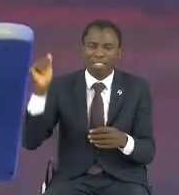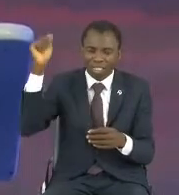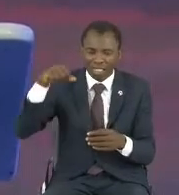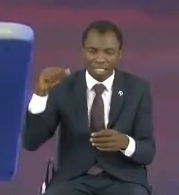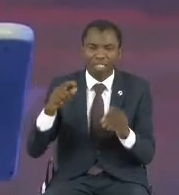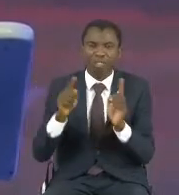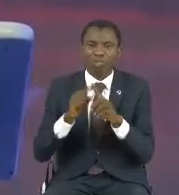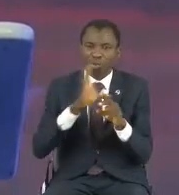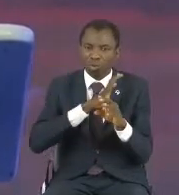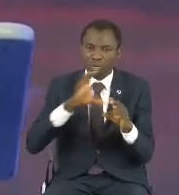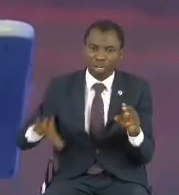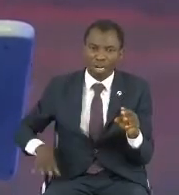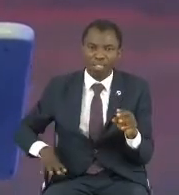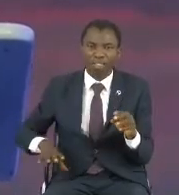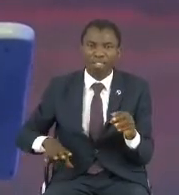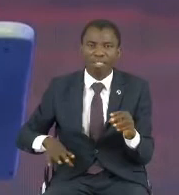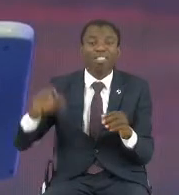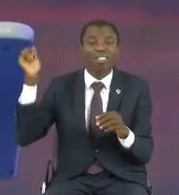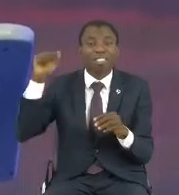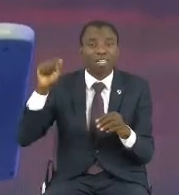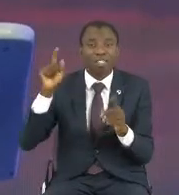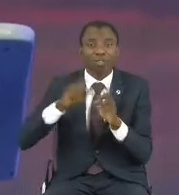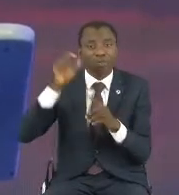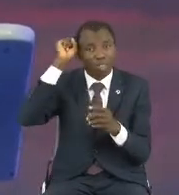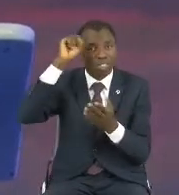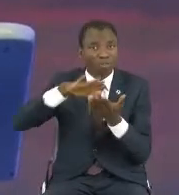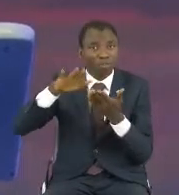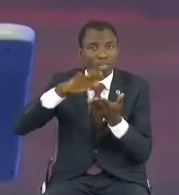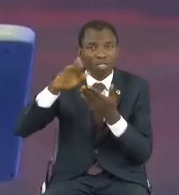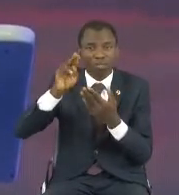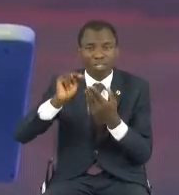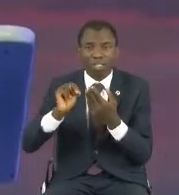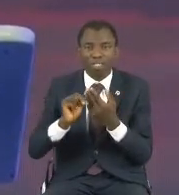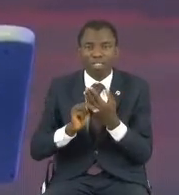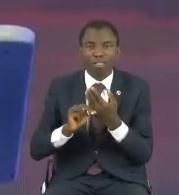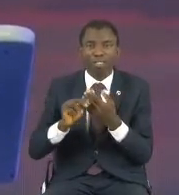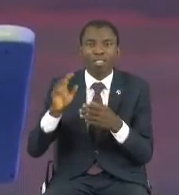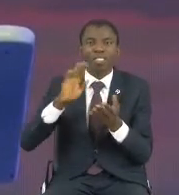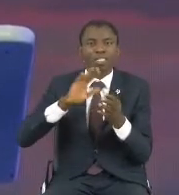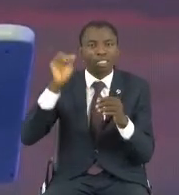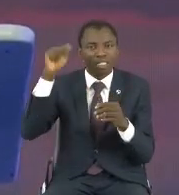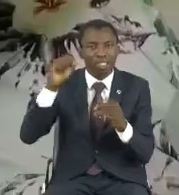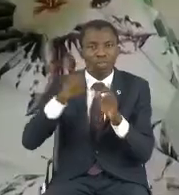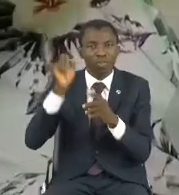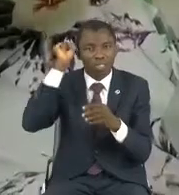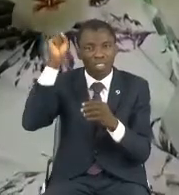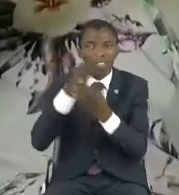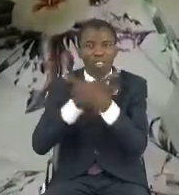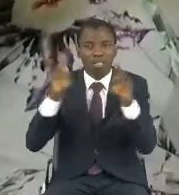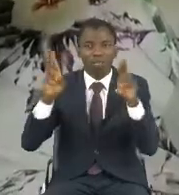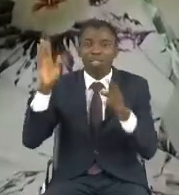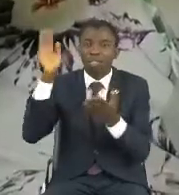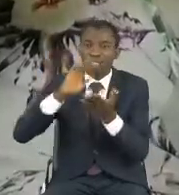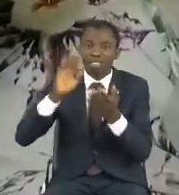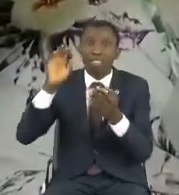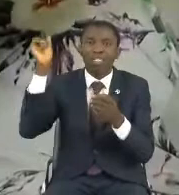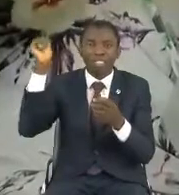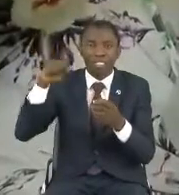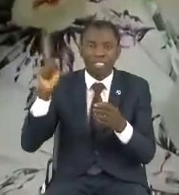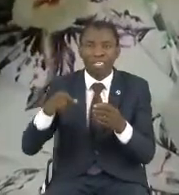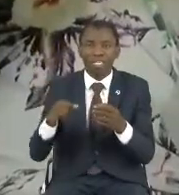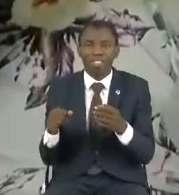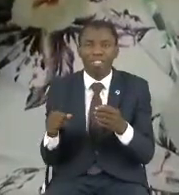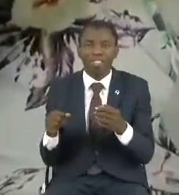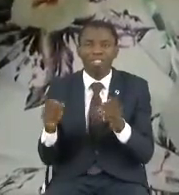Christ, yes to his forgiveness, yes to his redemption, yes to his salvation.